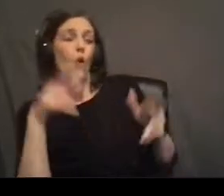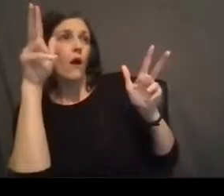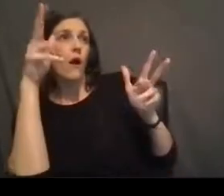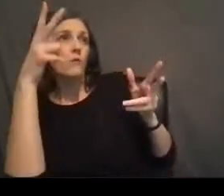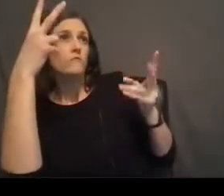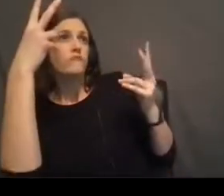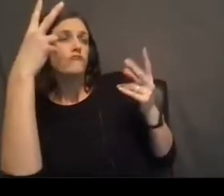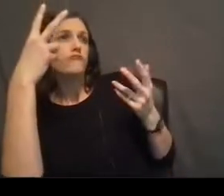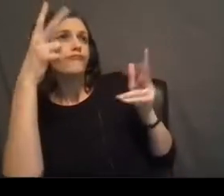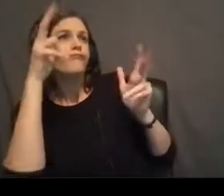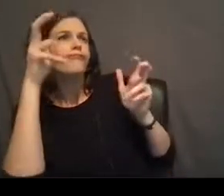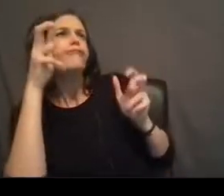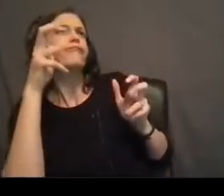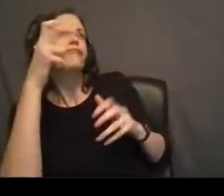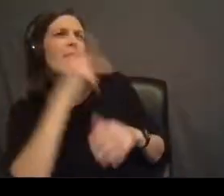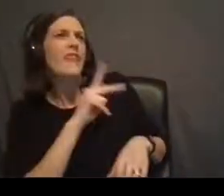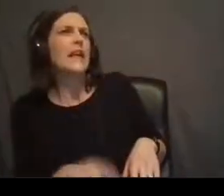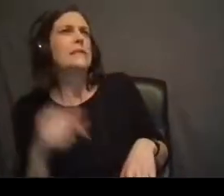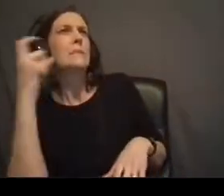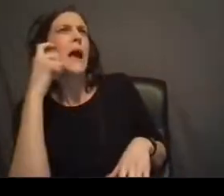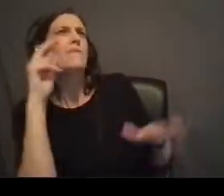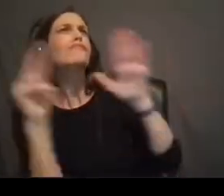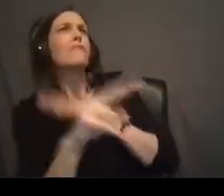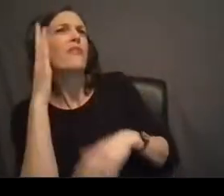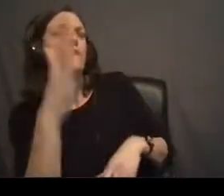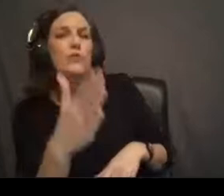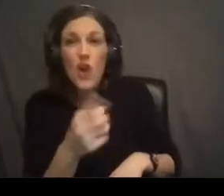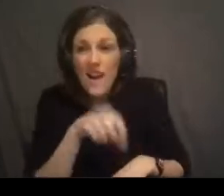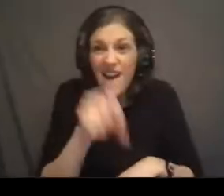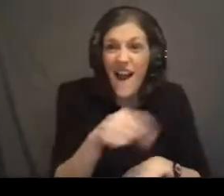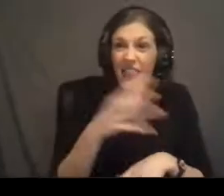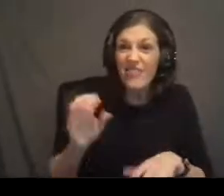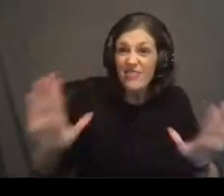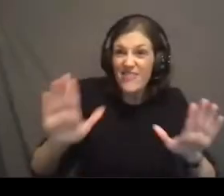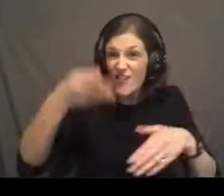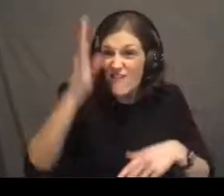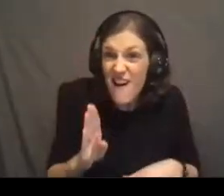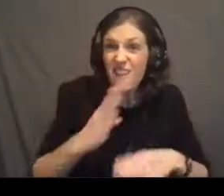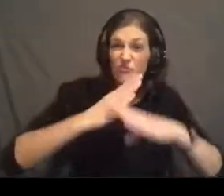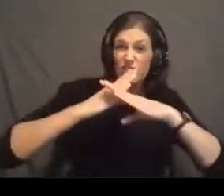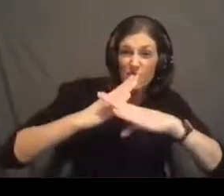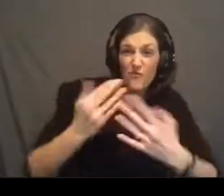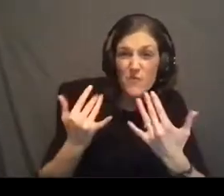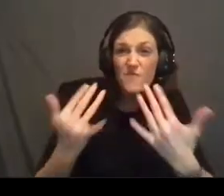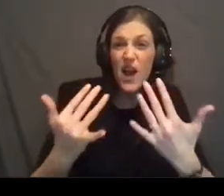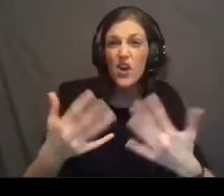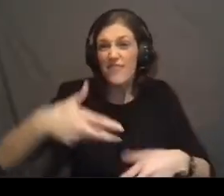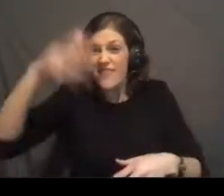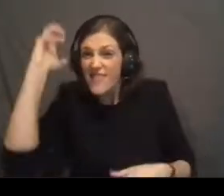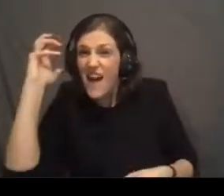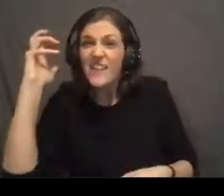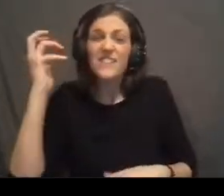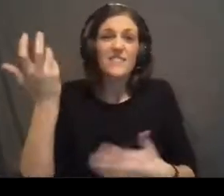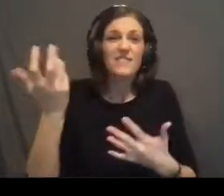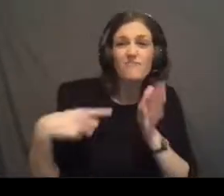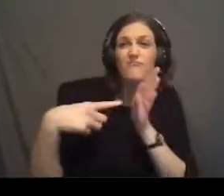his dreams in the future. Right. And their God, who protected them from the fire and the lions and